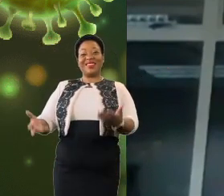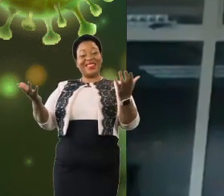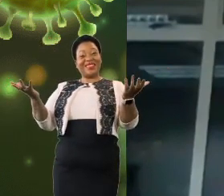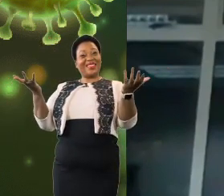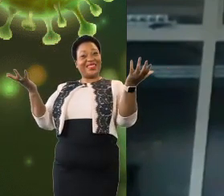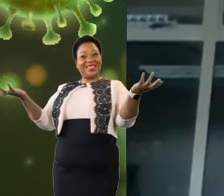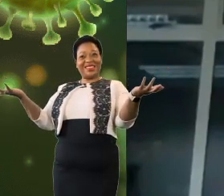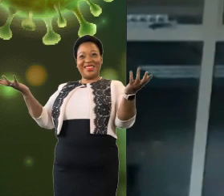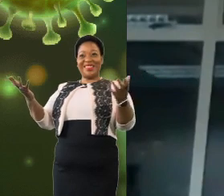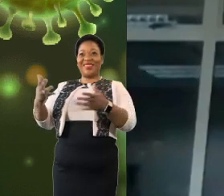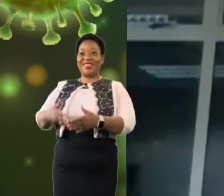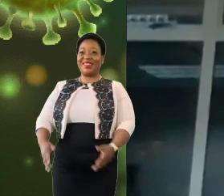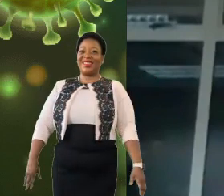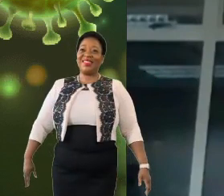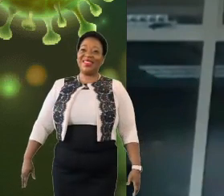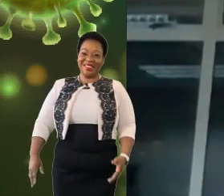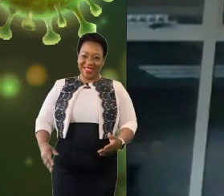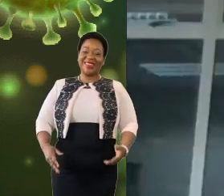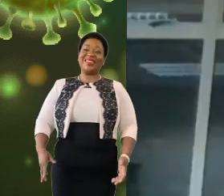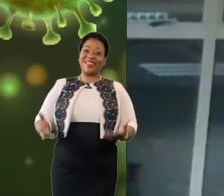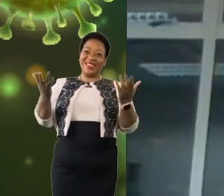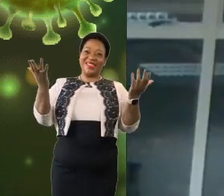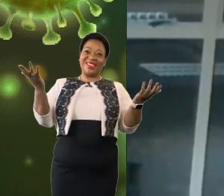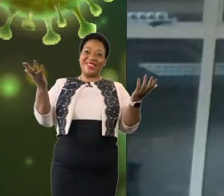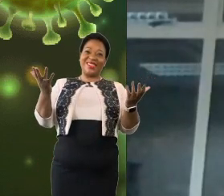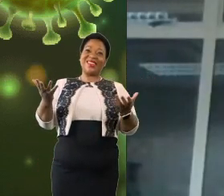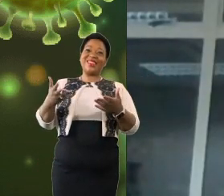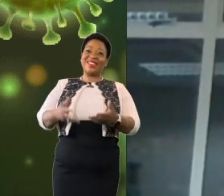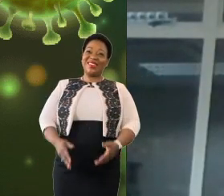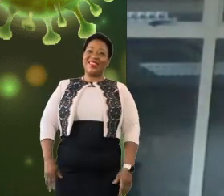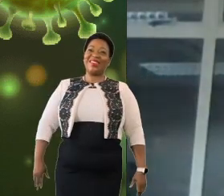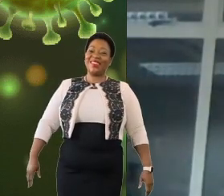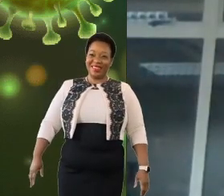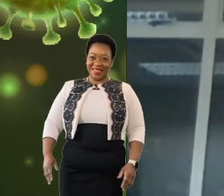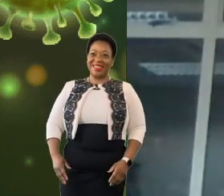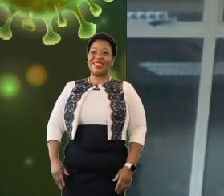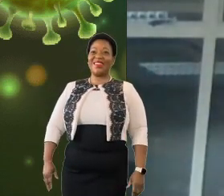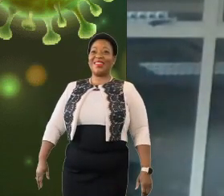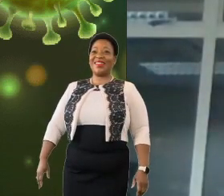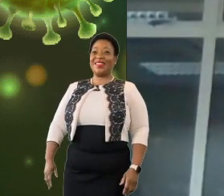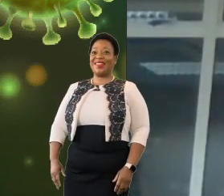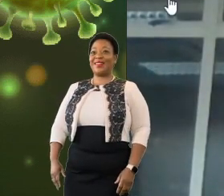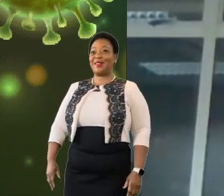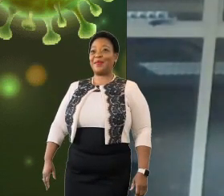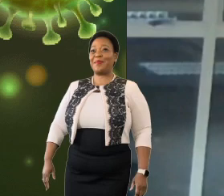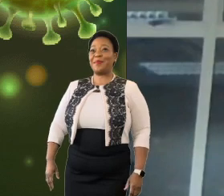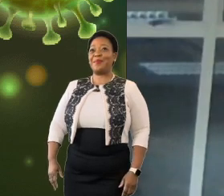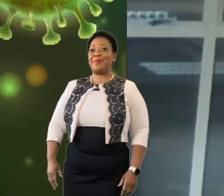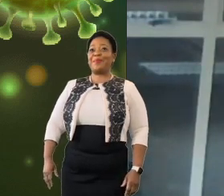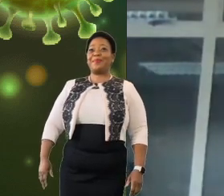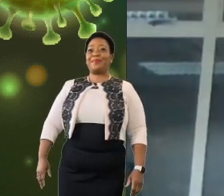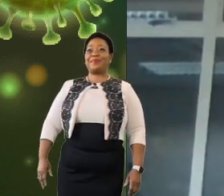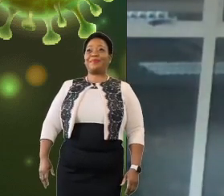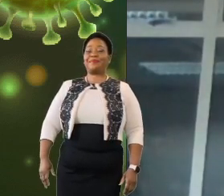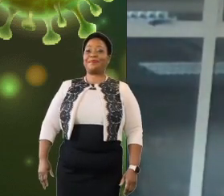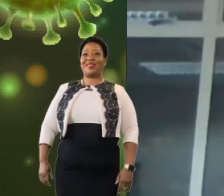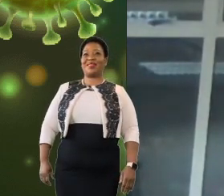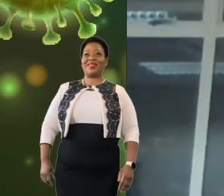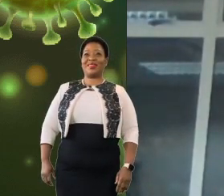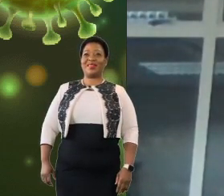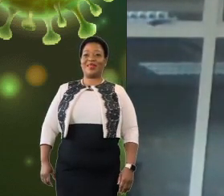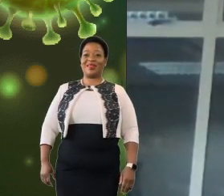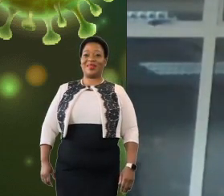One area that you spoke about is in the opening of the economy. How is that going to be done? The sensitivities